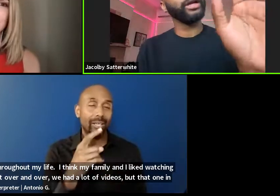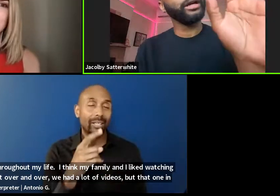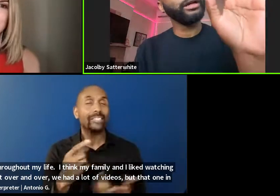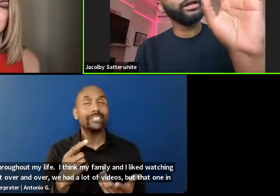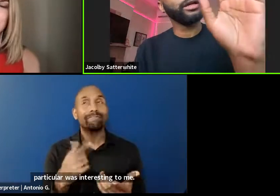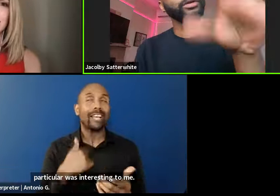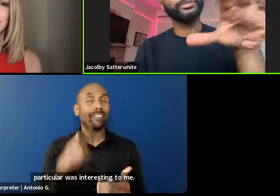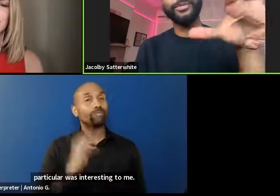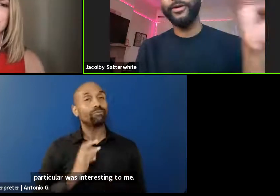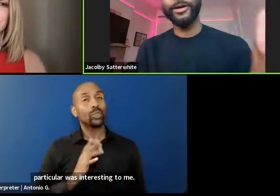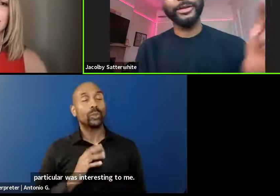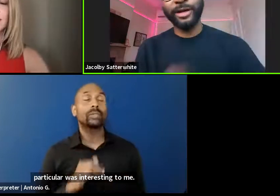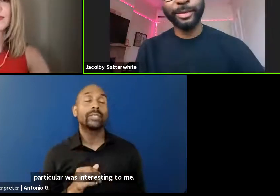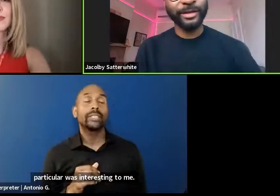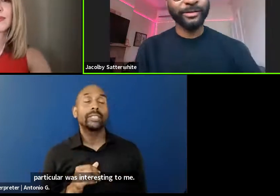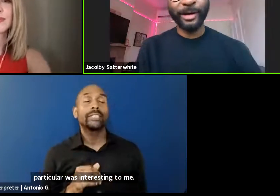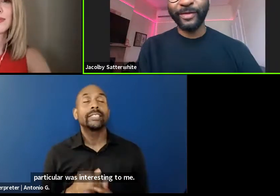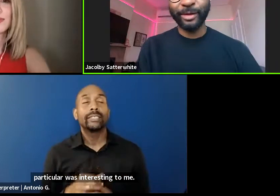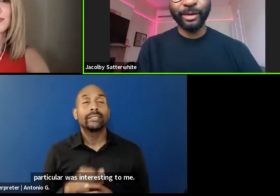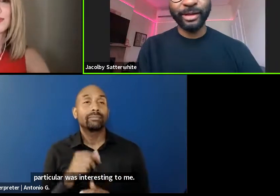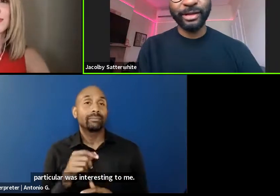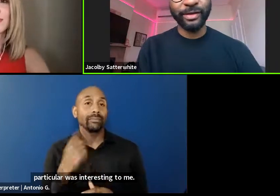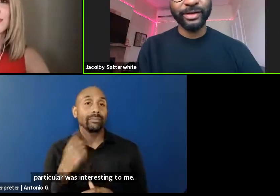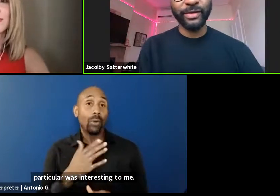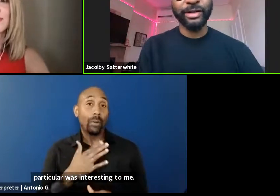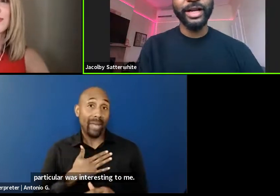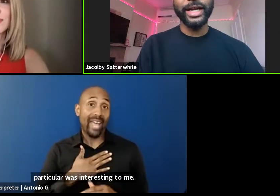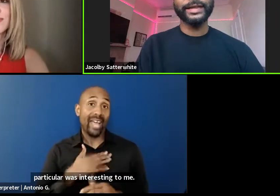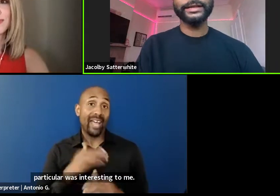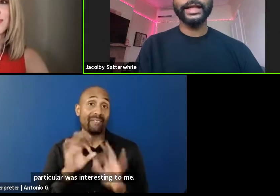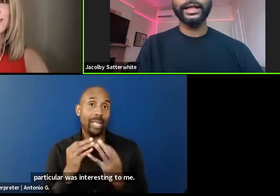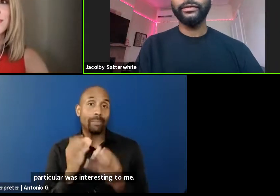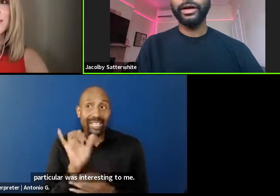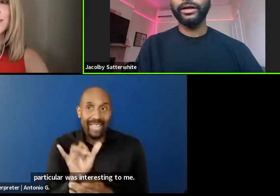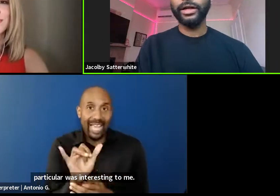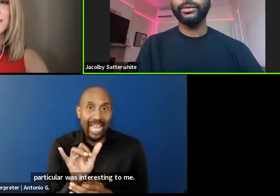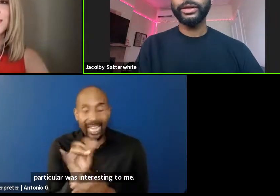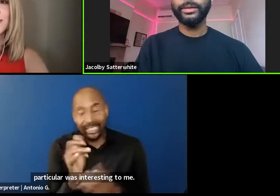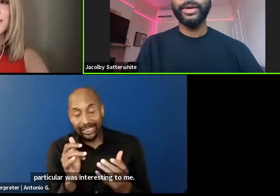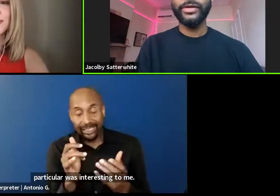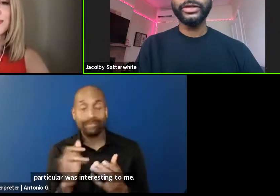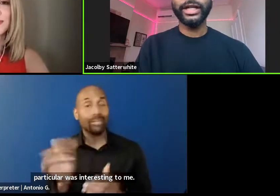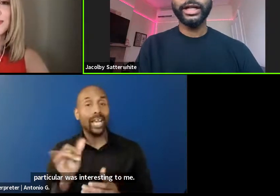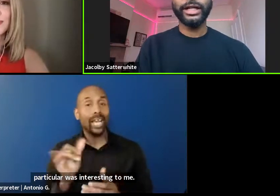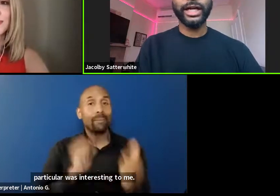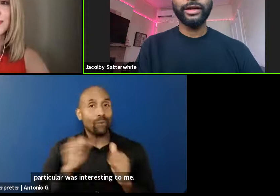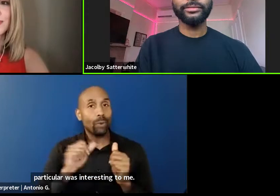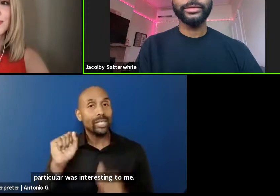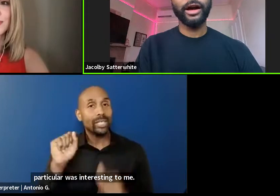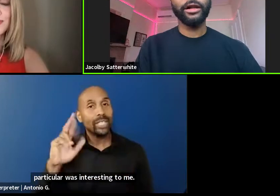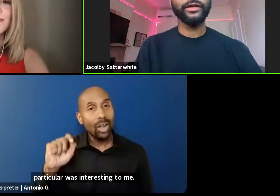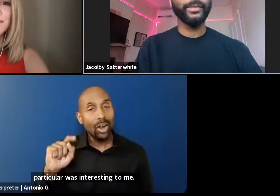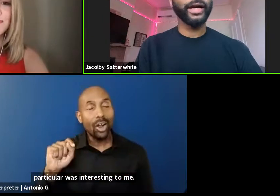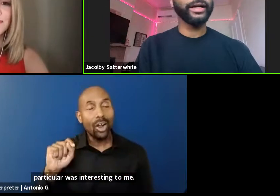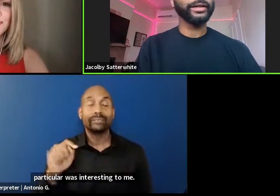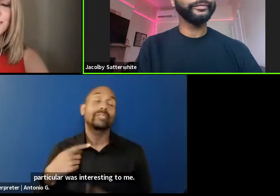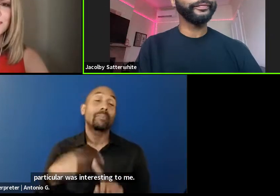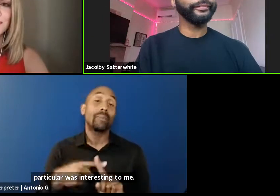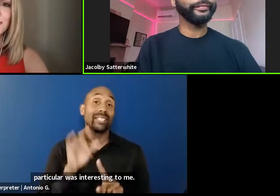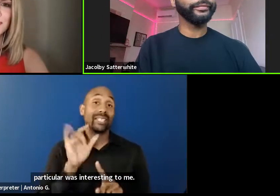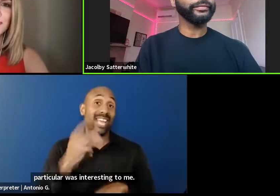this weird, it was a performance art piece in my family, first of all. And second of all, it was a Mother's Day cookout. Like all of